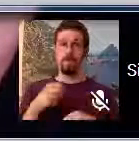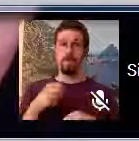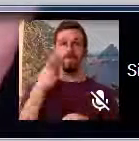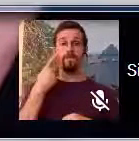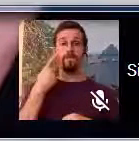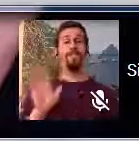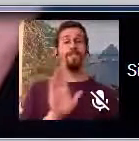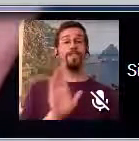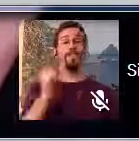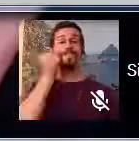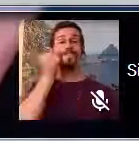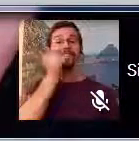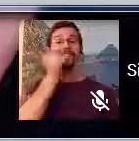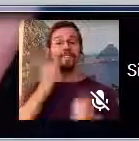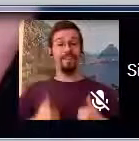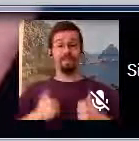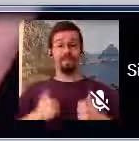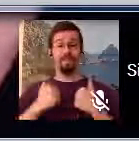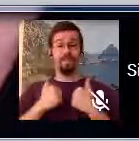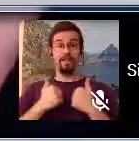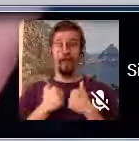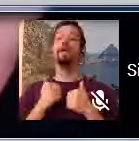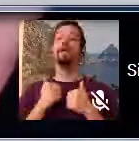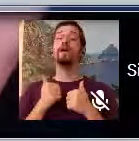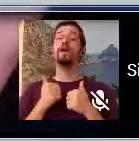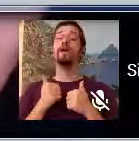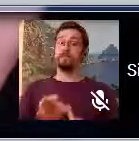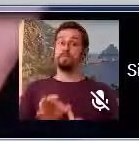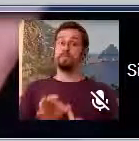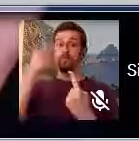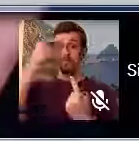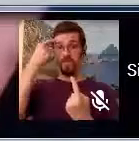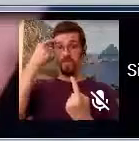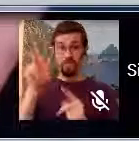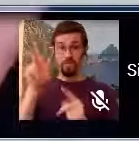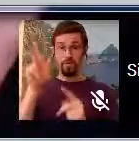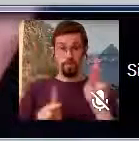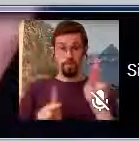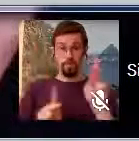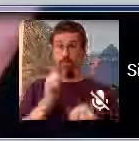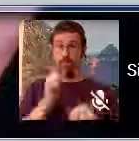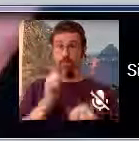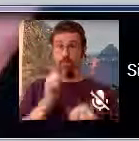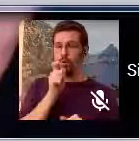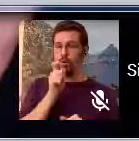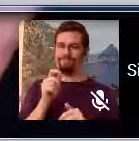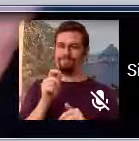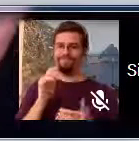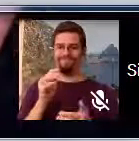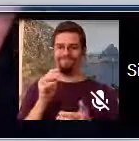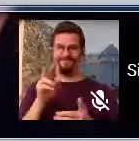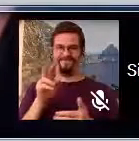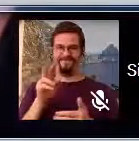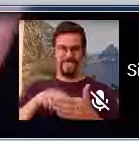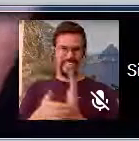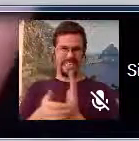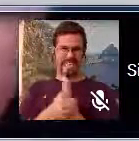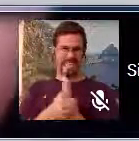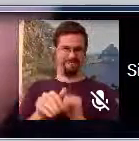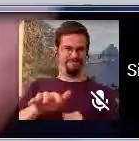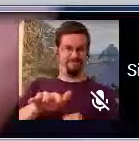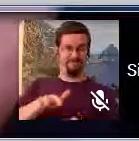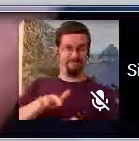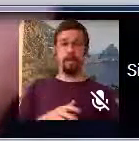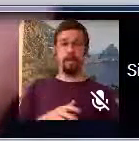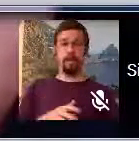lives, especially for those that have low literacy skills. Around 80%